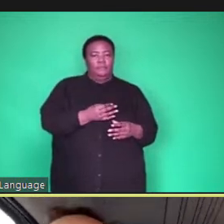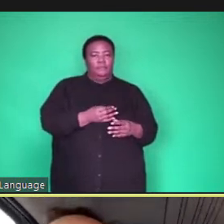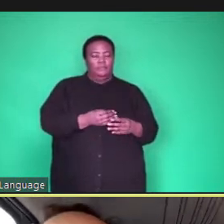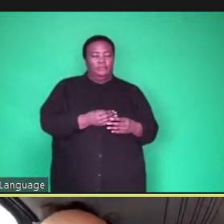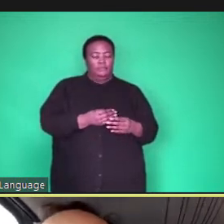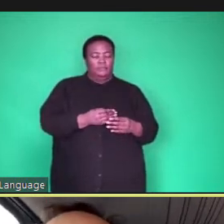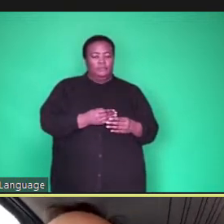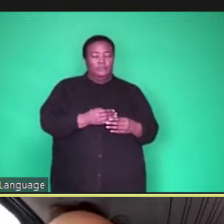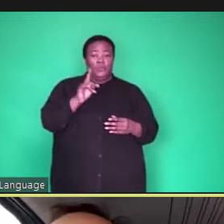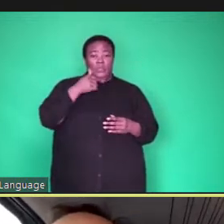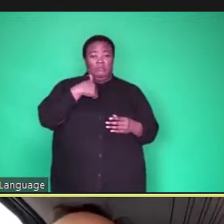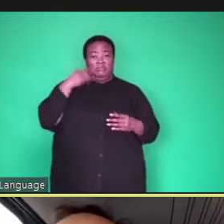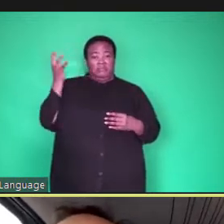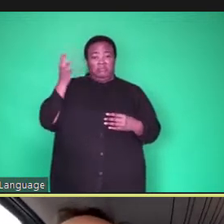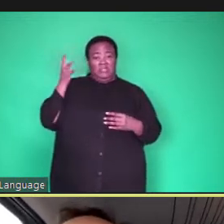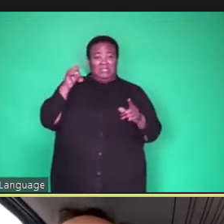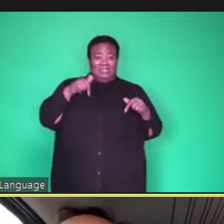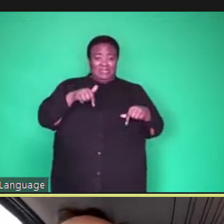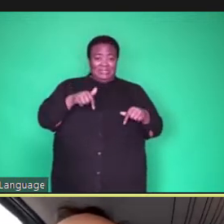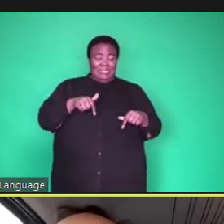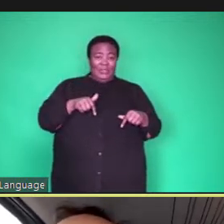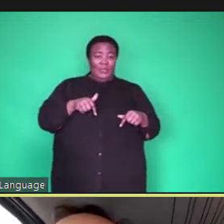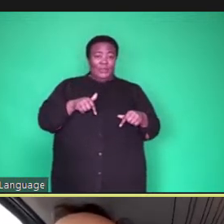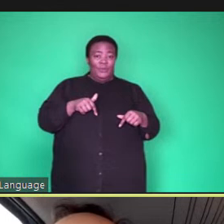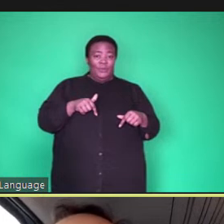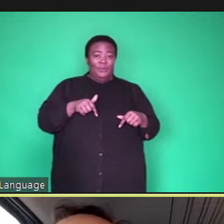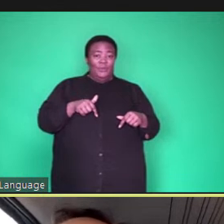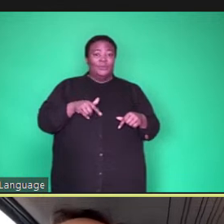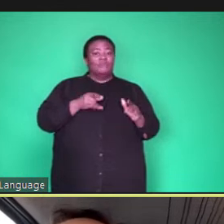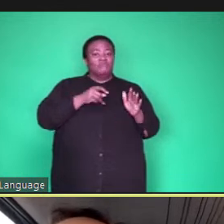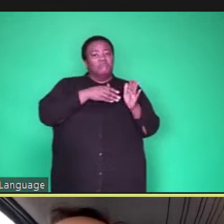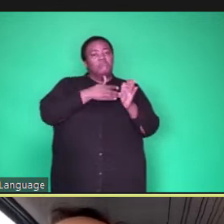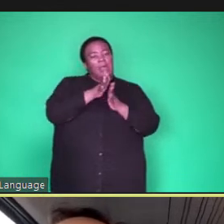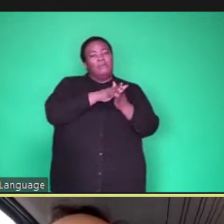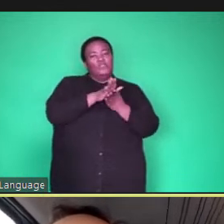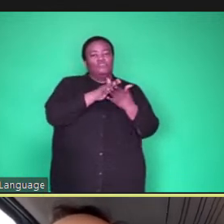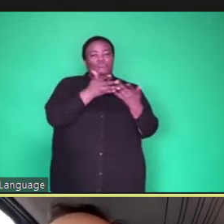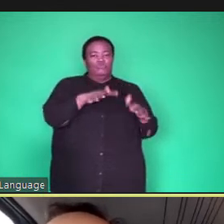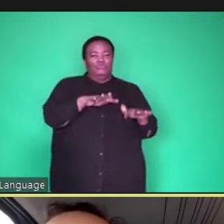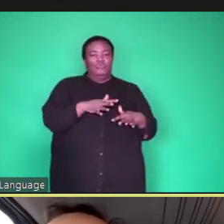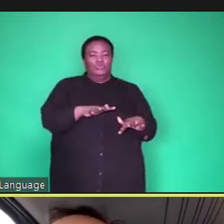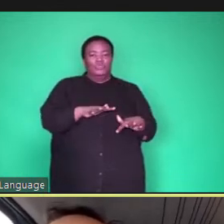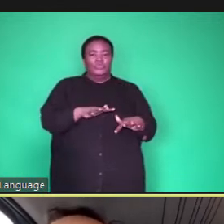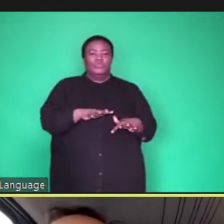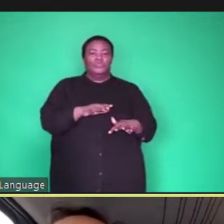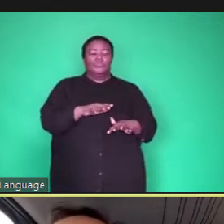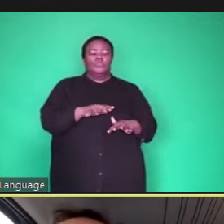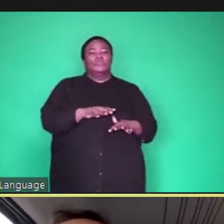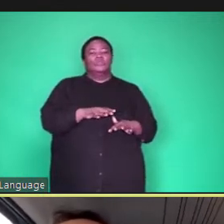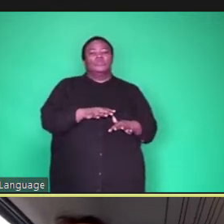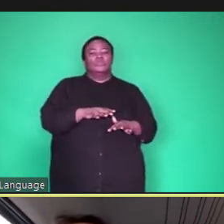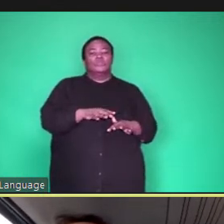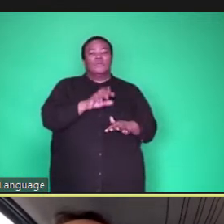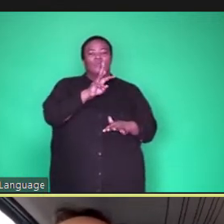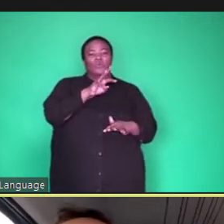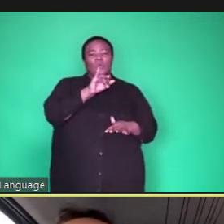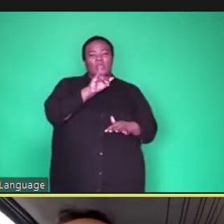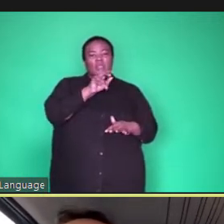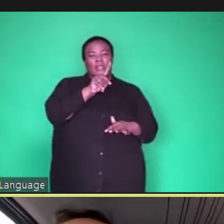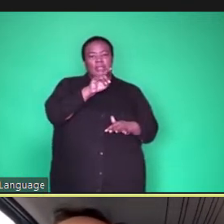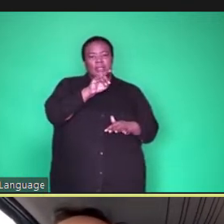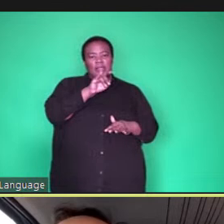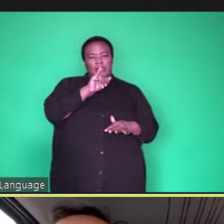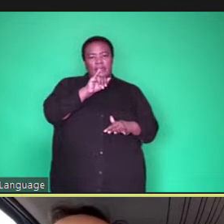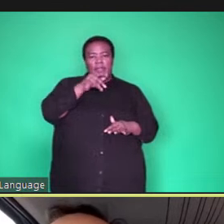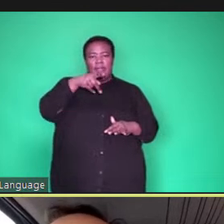what I'm presenting now is already published in PDR, and the